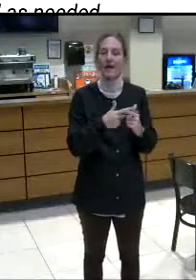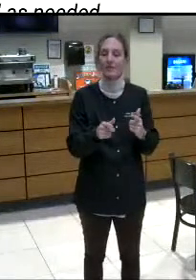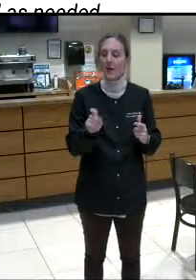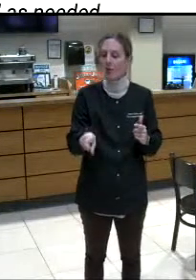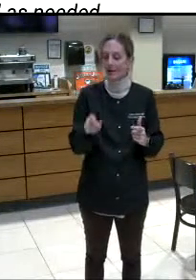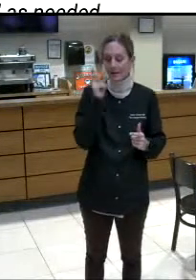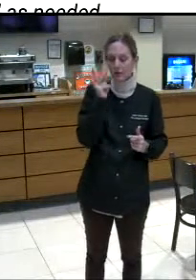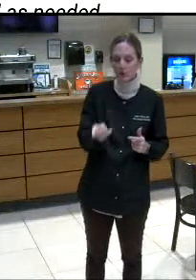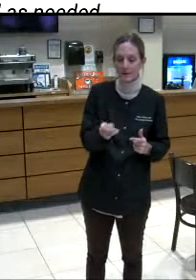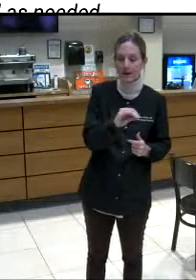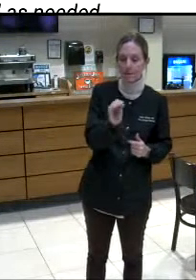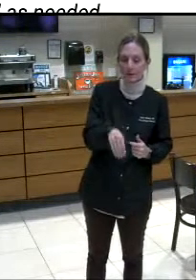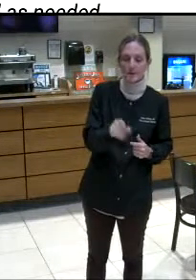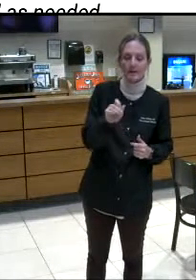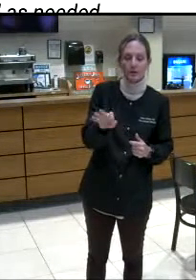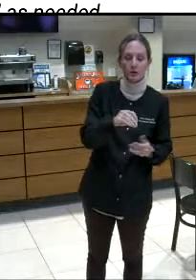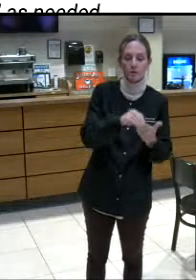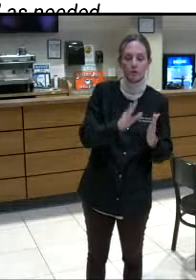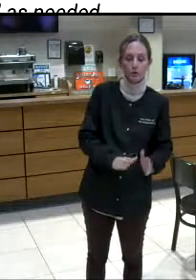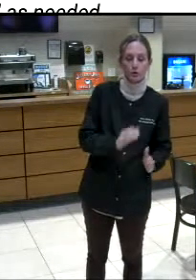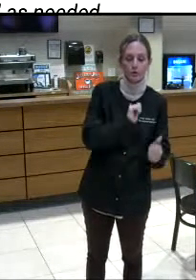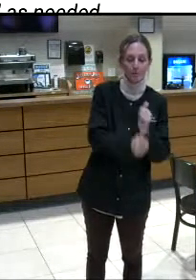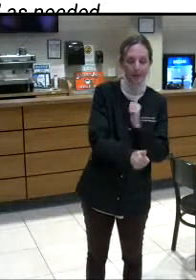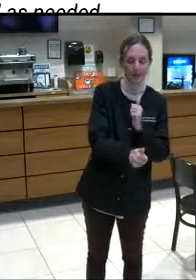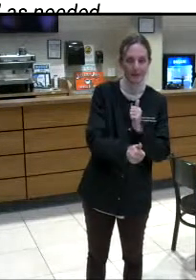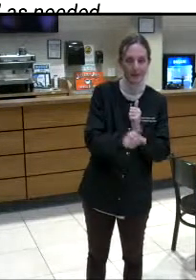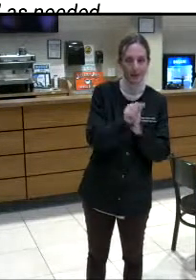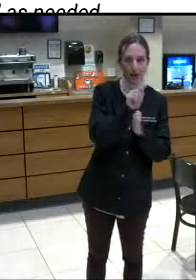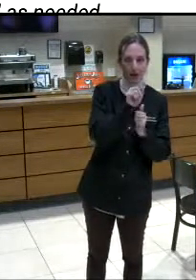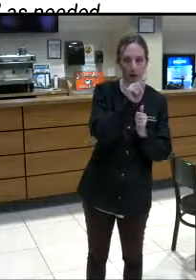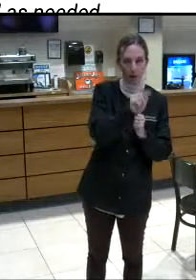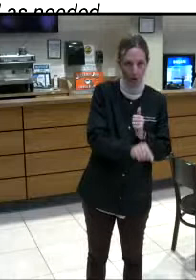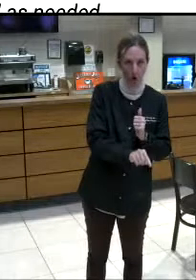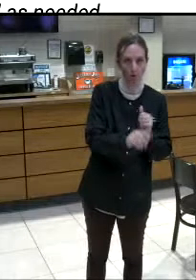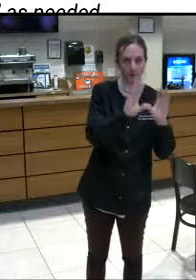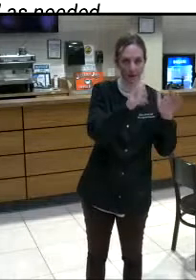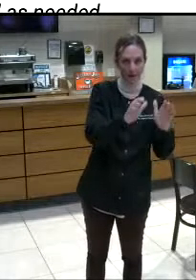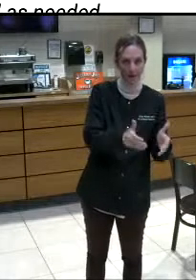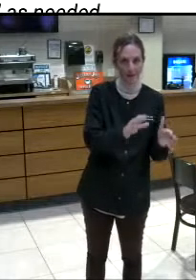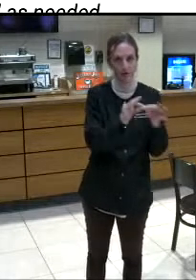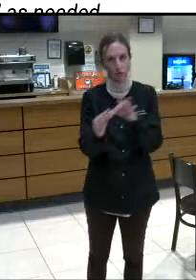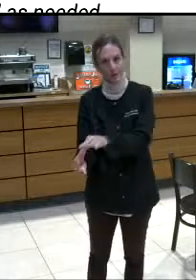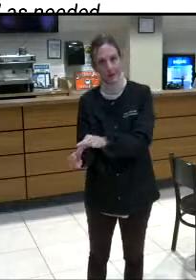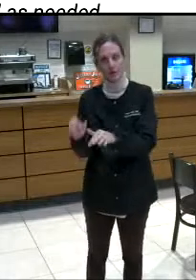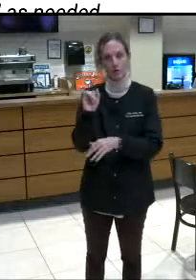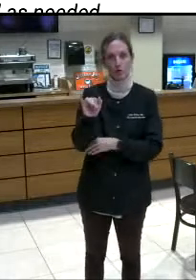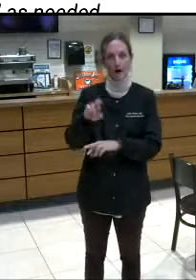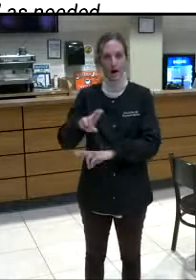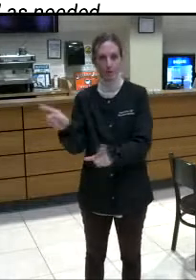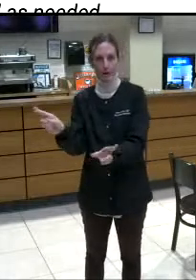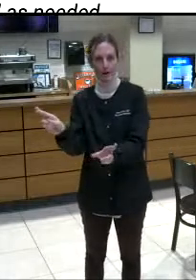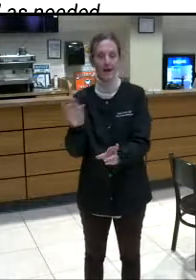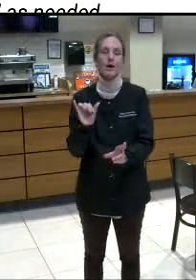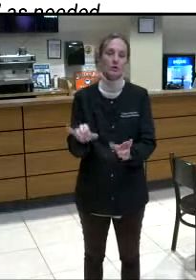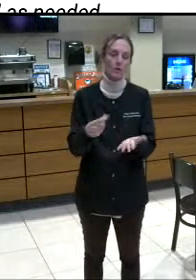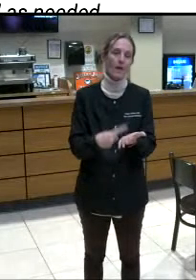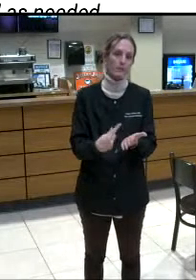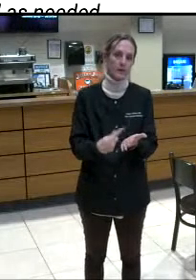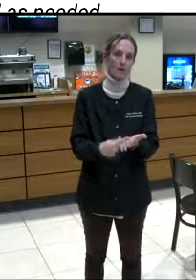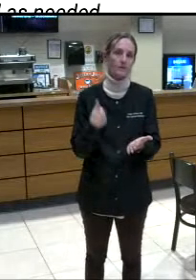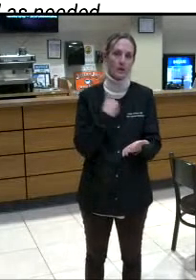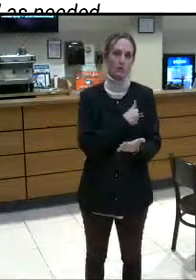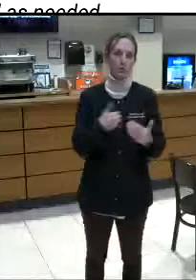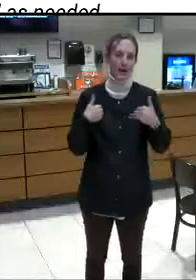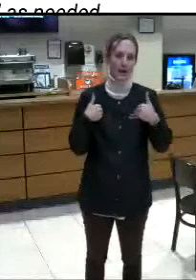were passing those courses in iReady, and that was different from this. Okay. So that's a conversation that we have.